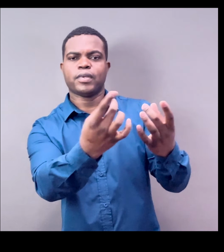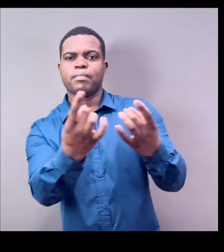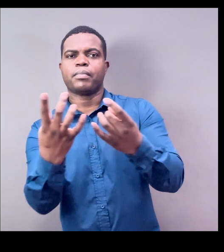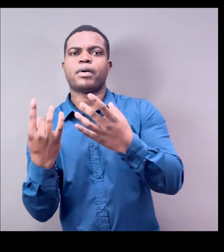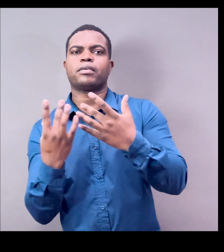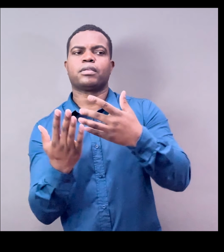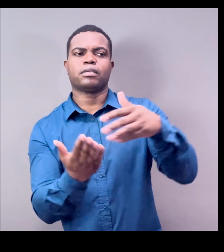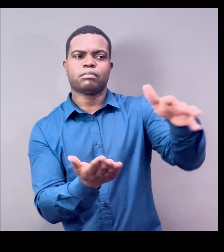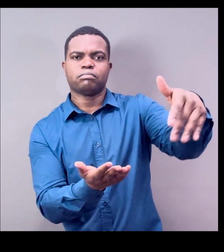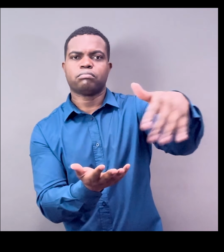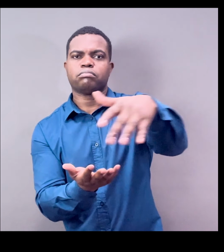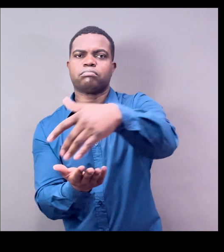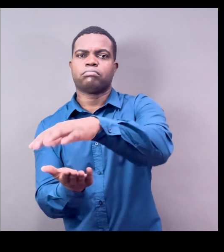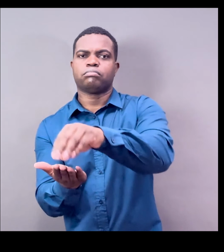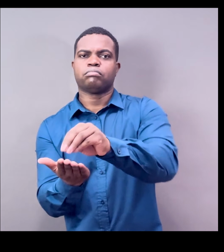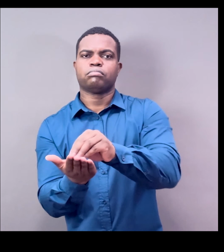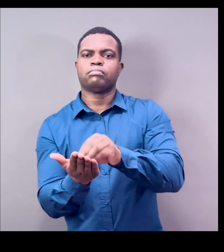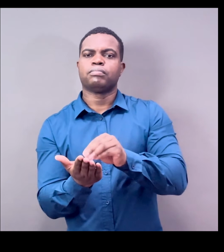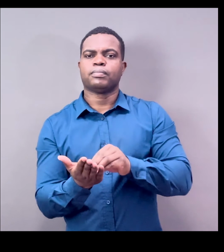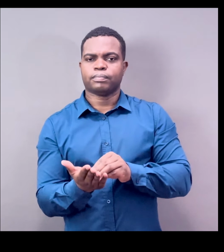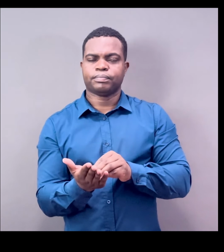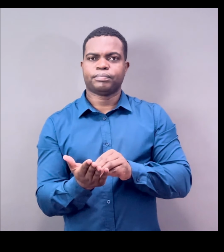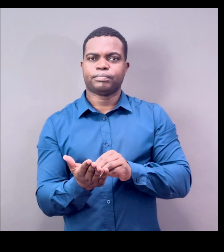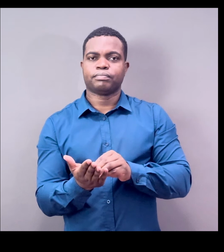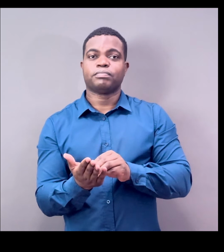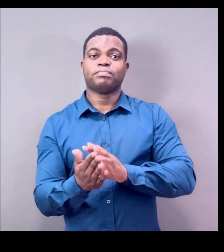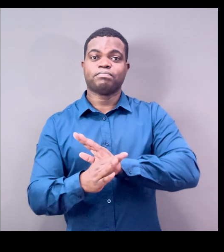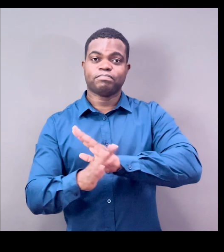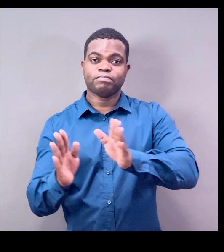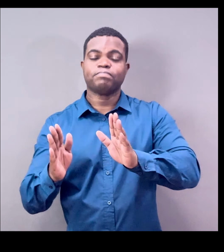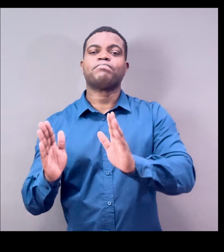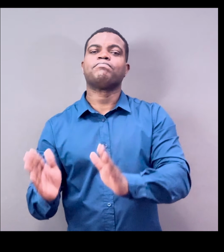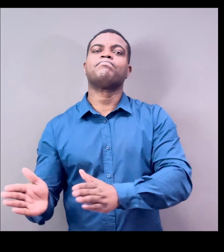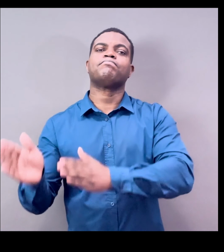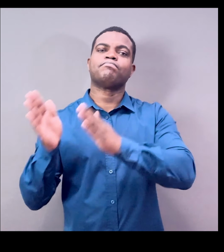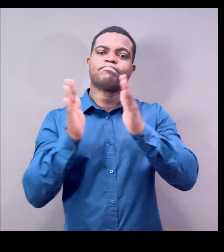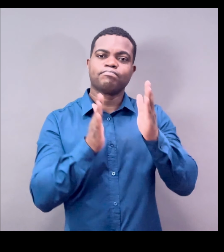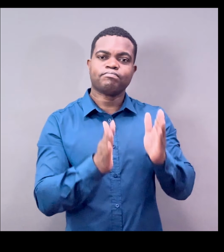gathering feedback from them. So after you have